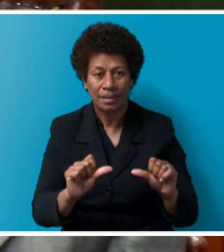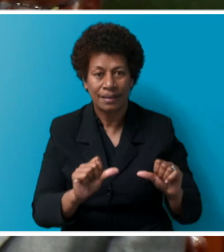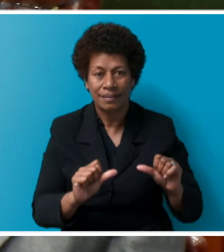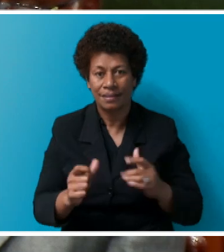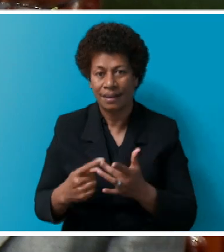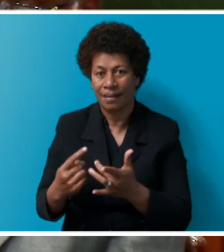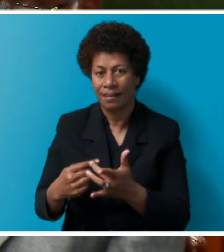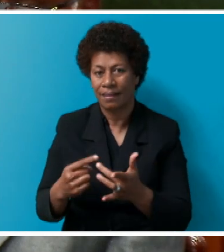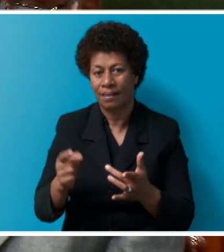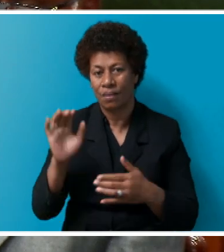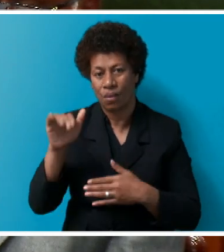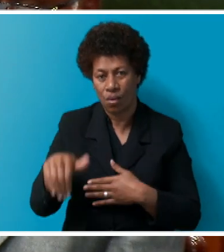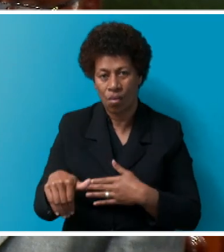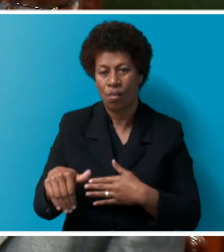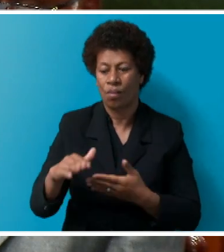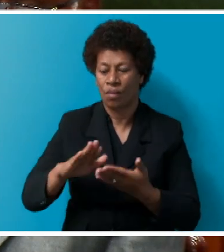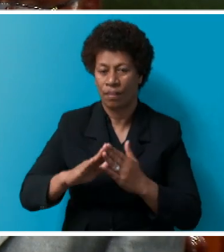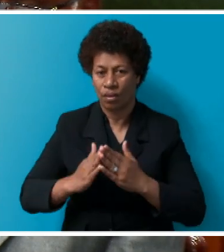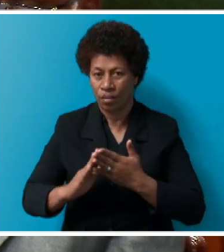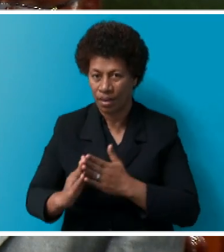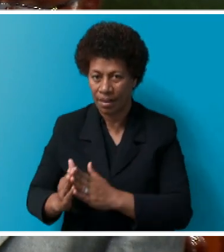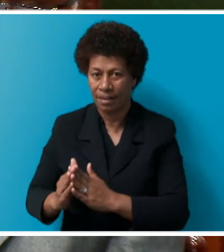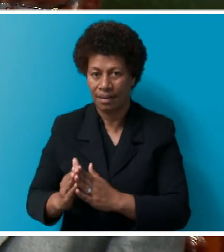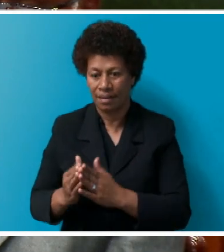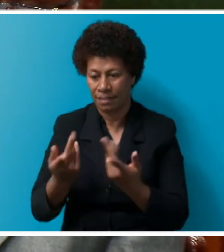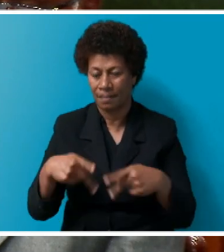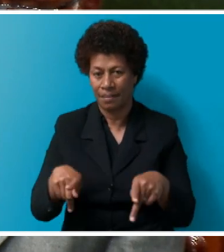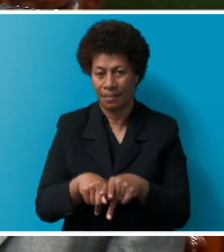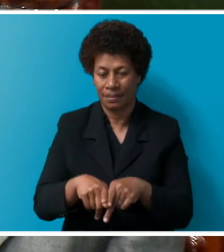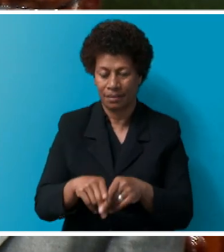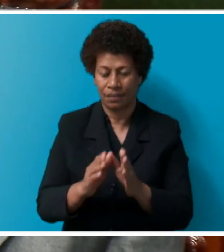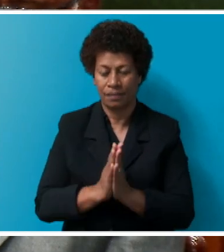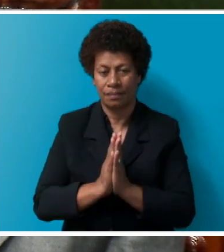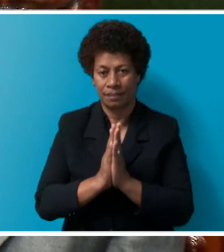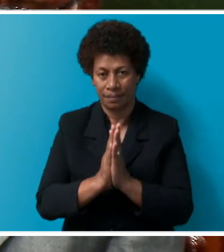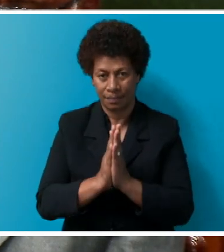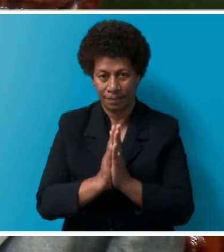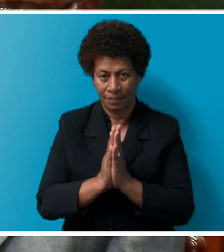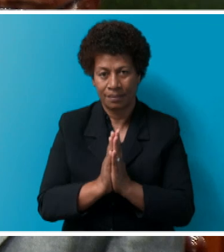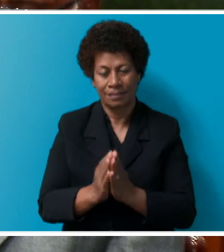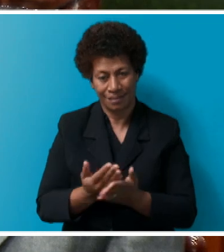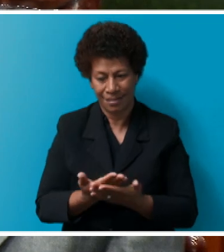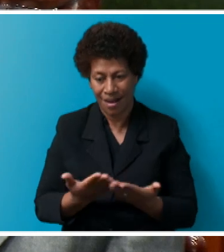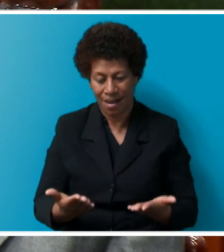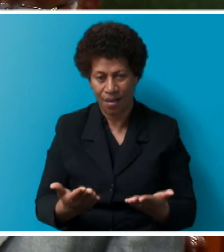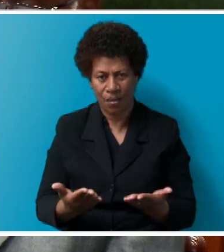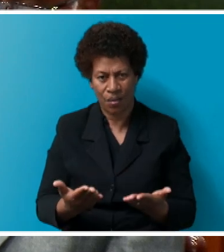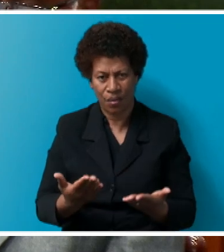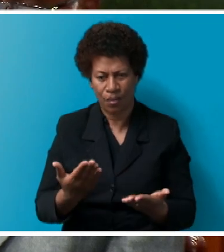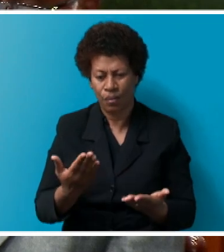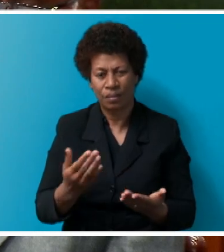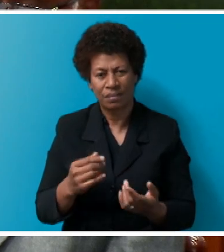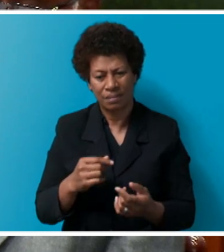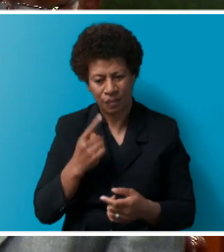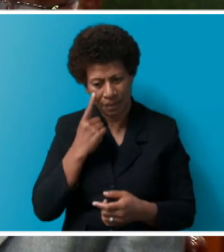over our homes, our communities, and our places of worship. This is how we deter those who seek to harm